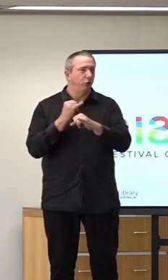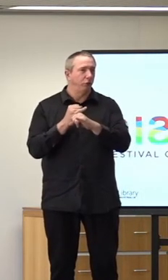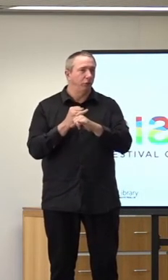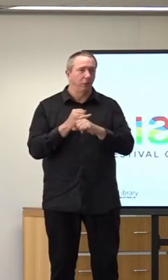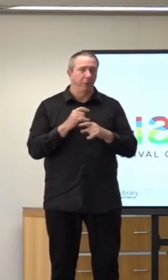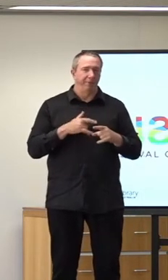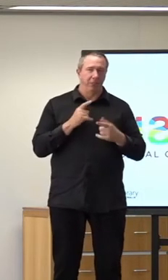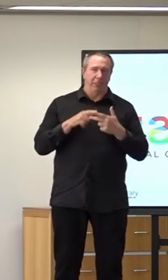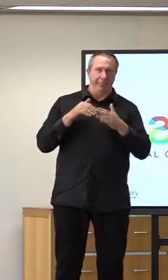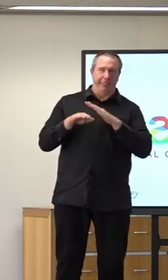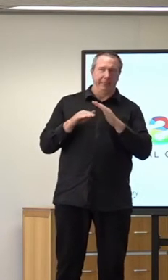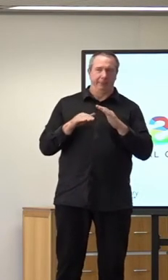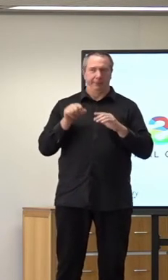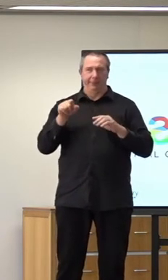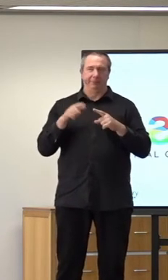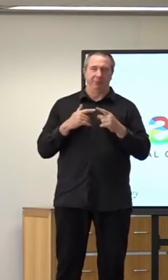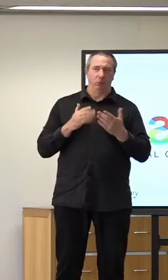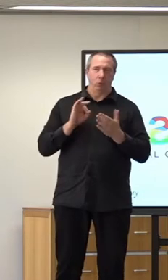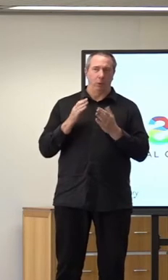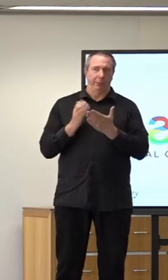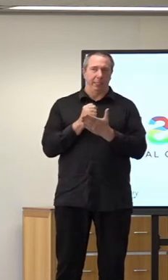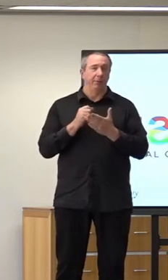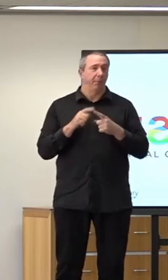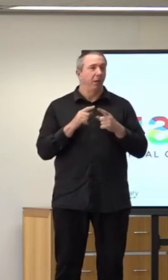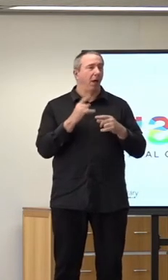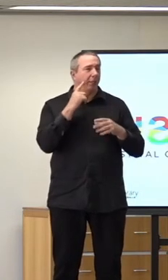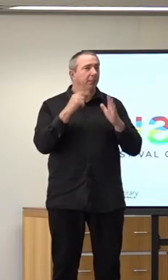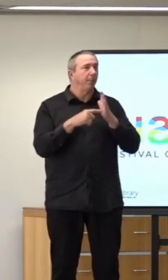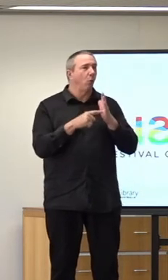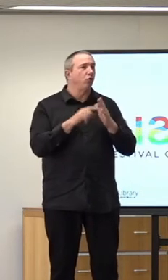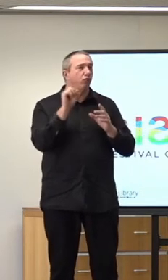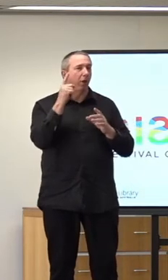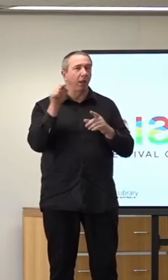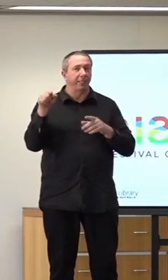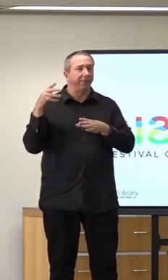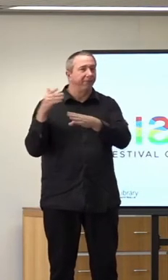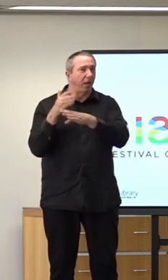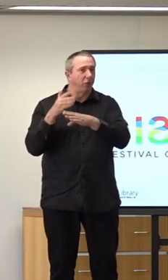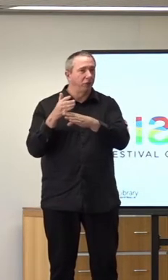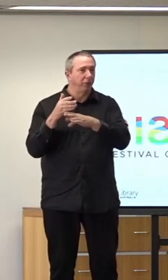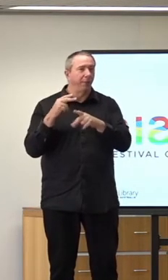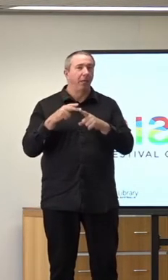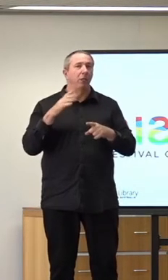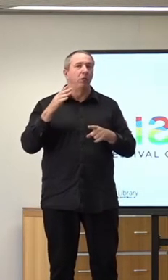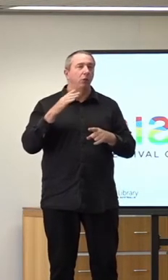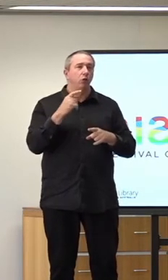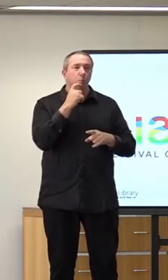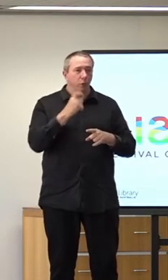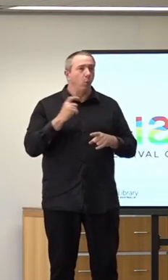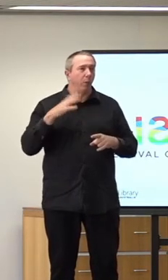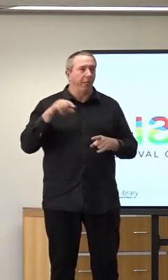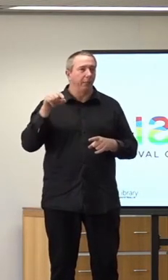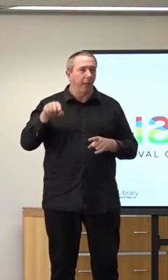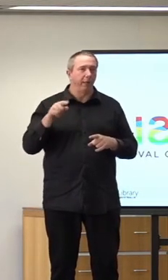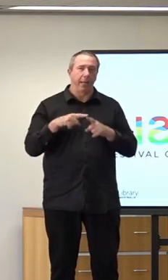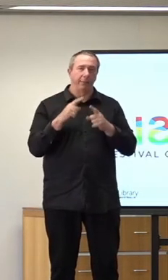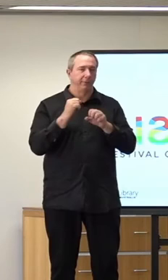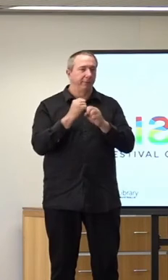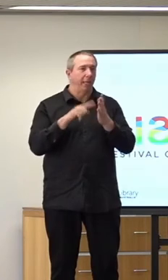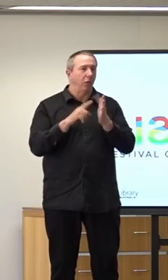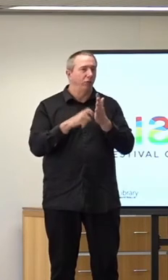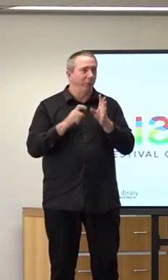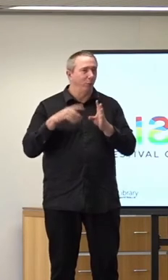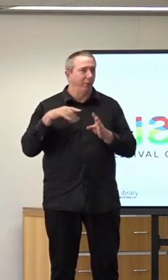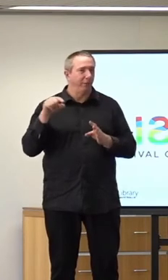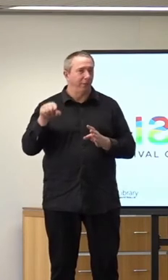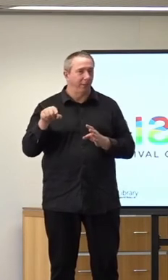unsafe. But I think, Gemma, it's important to recognise the function and the need of museums and galleries, and also that, you know, when you look